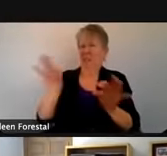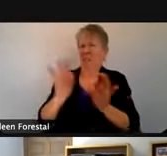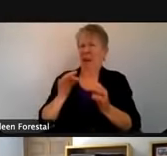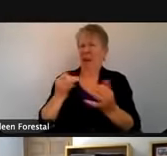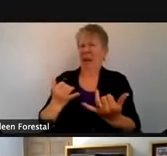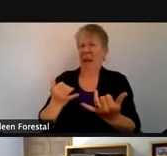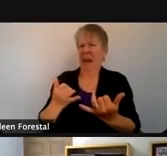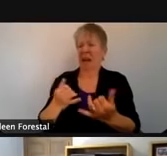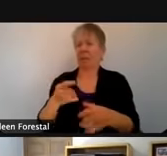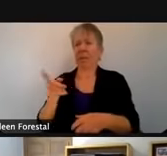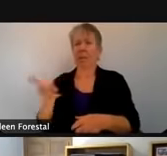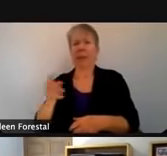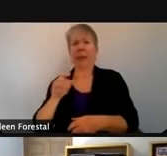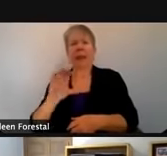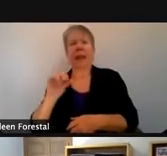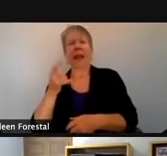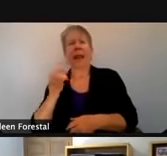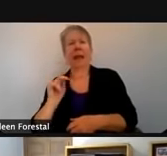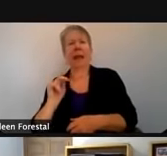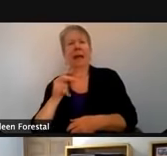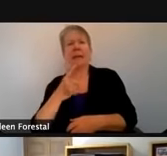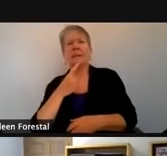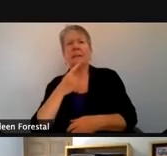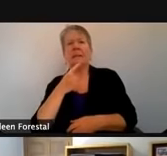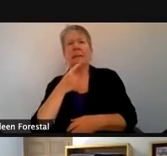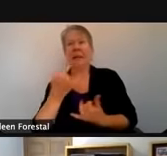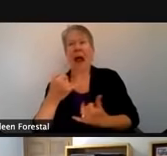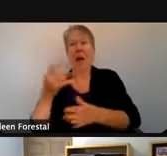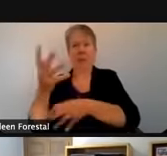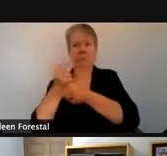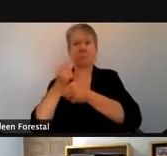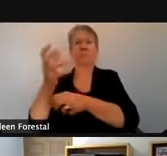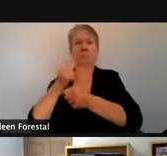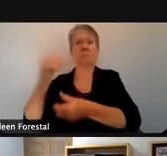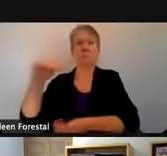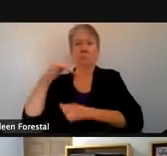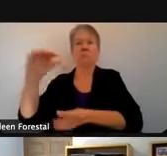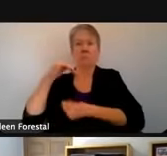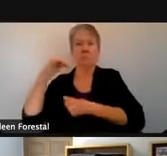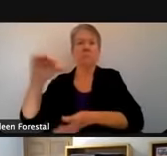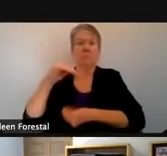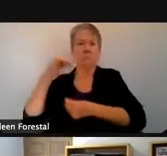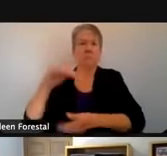schools, that will be a big X factor for us, a positive X factor. And I'd say one other comment. You